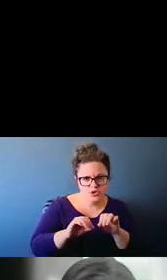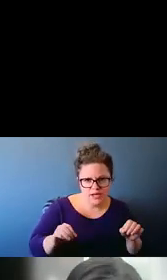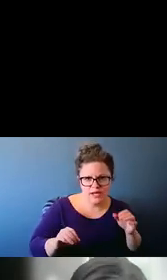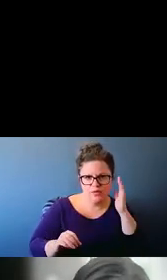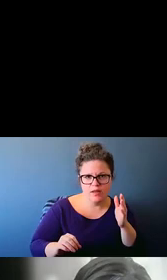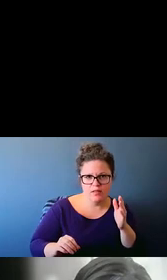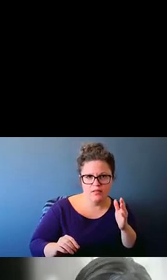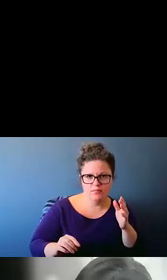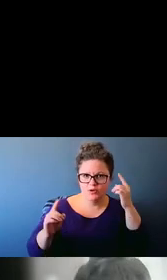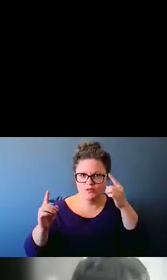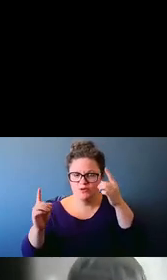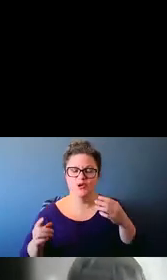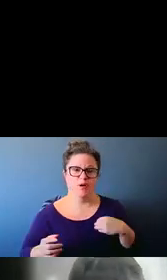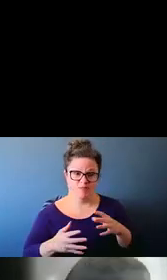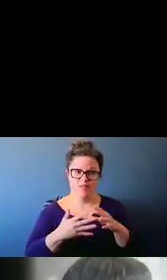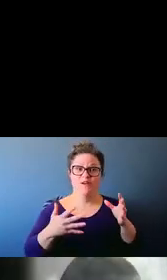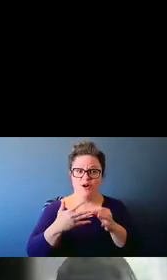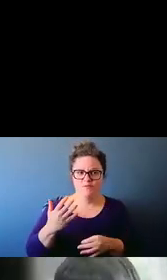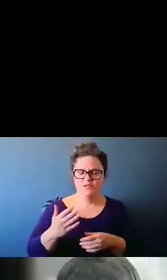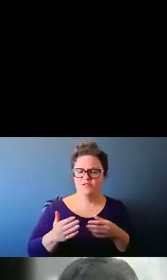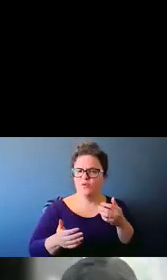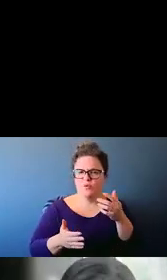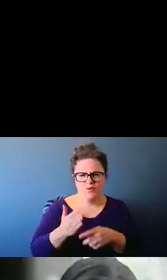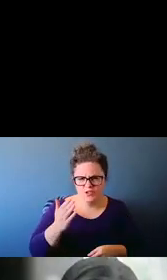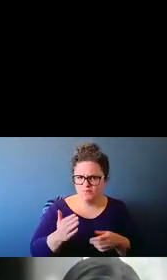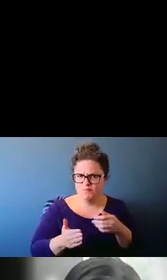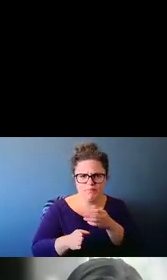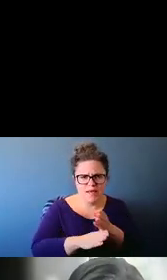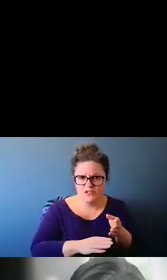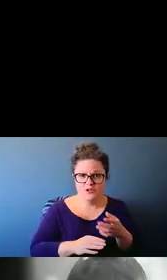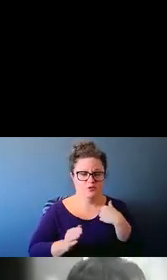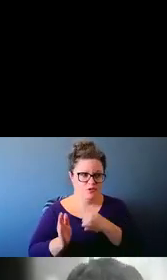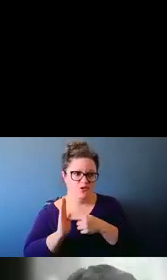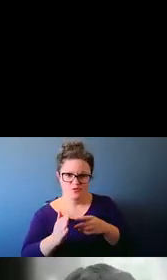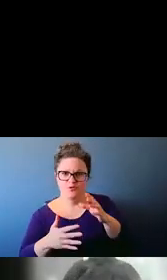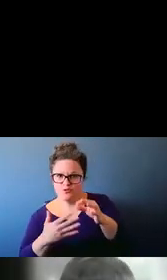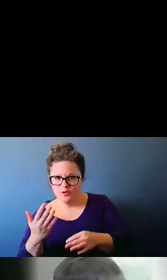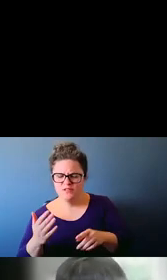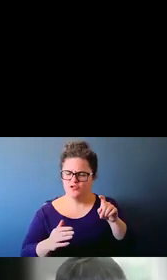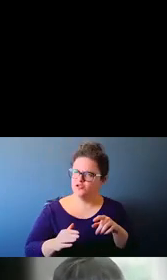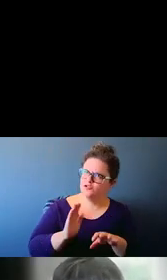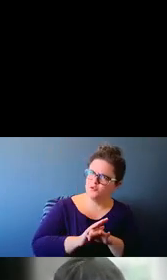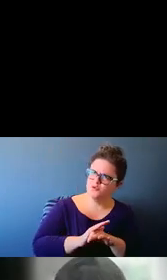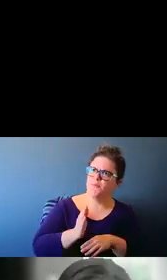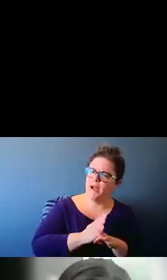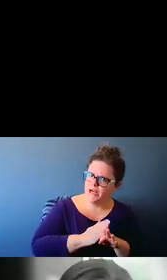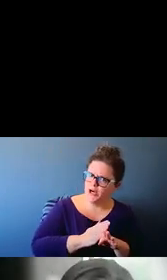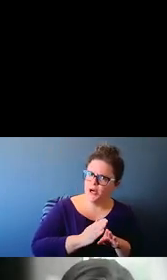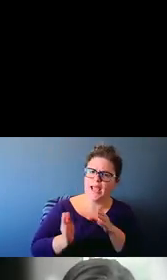some of the options today. What will your major be? We showed you all the choices. Should you choose a minor to go along with that